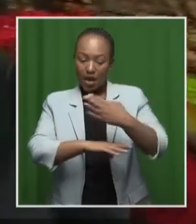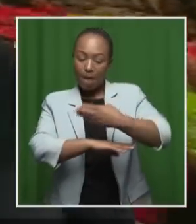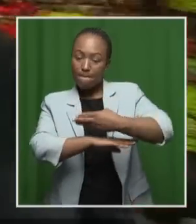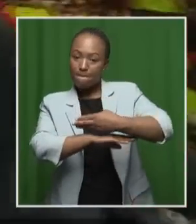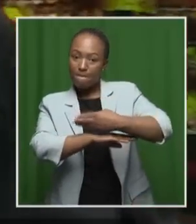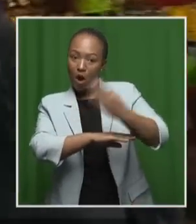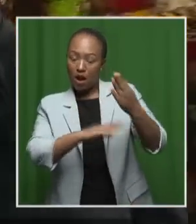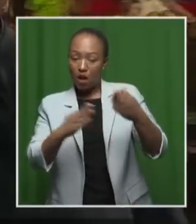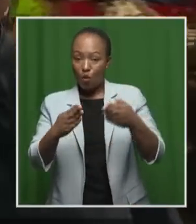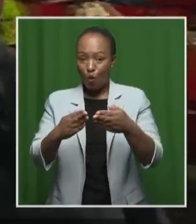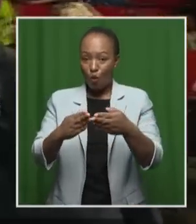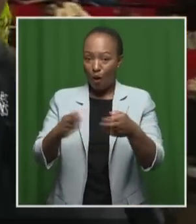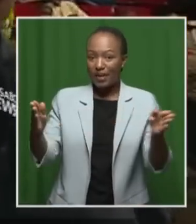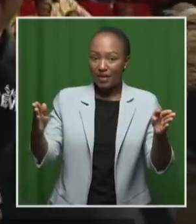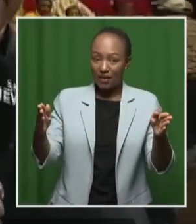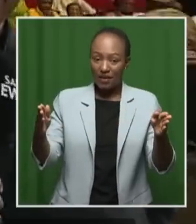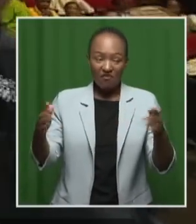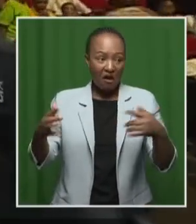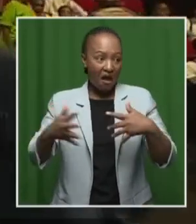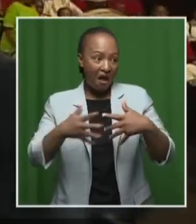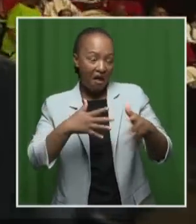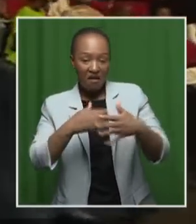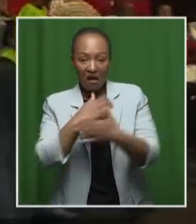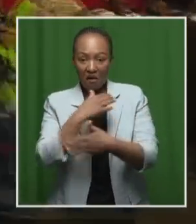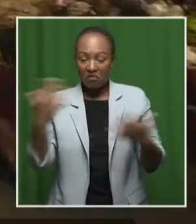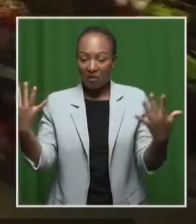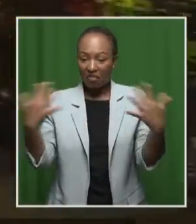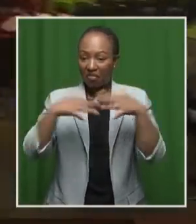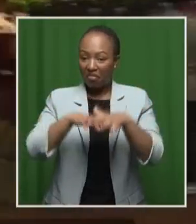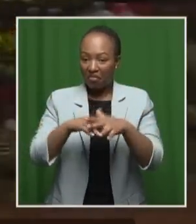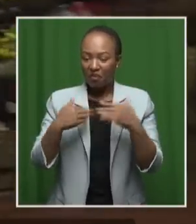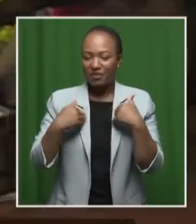it. Elections 360 starts right now.